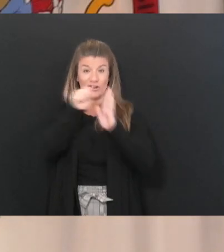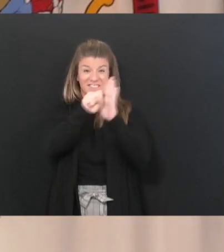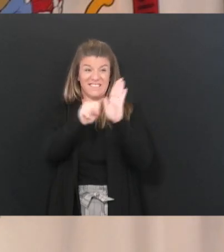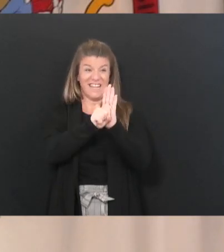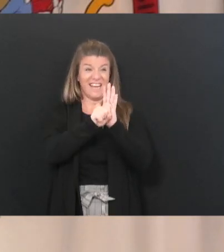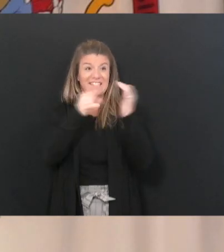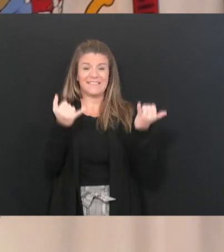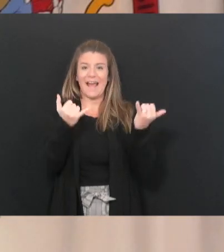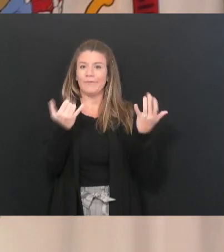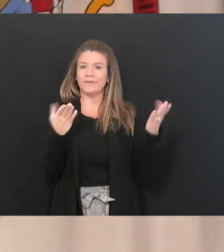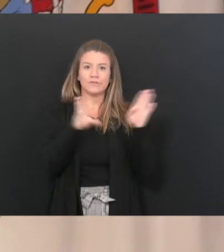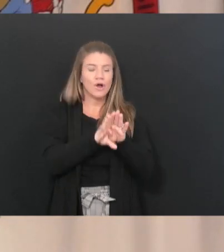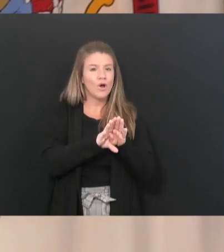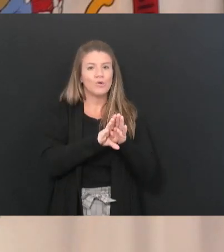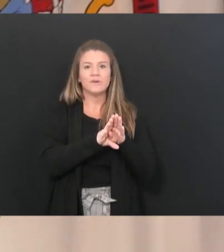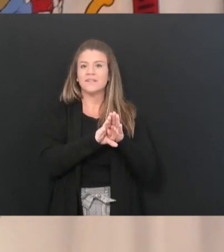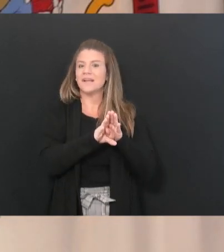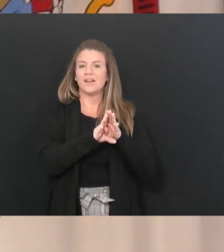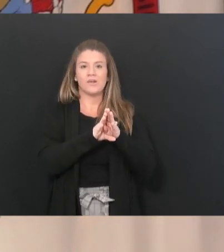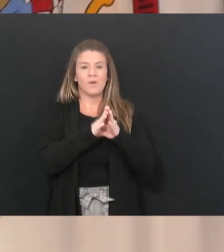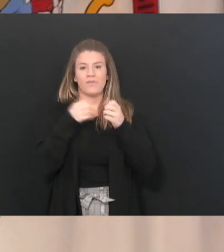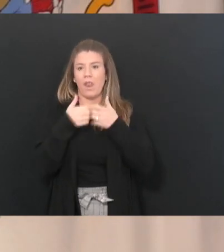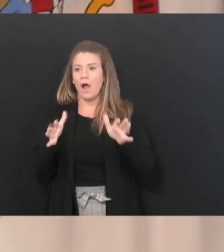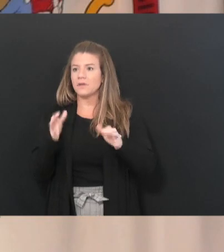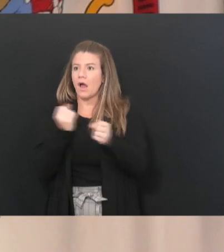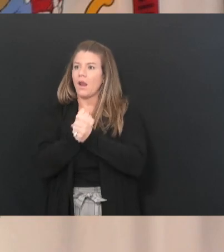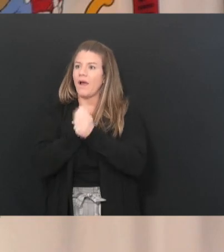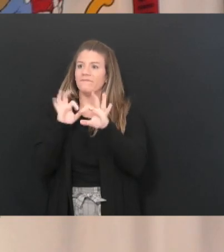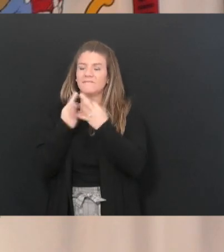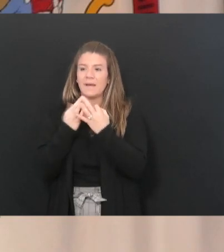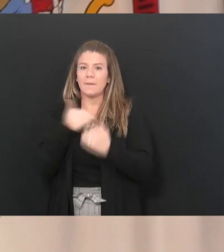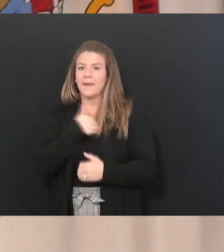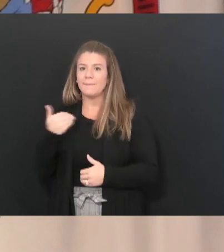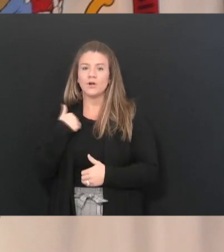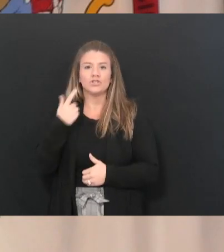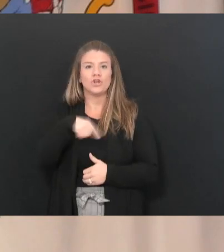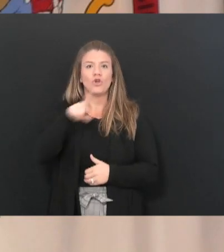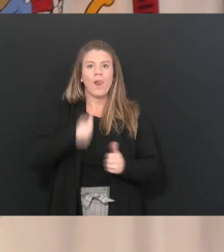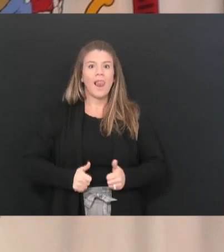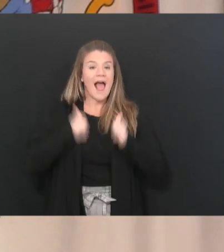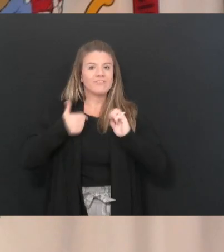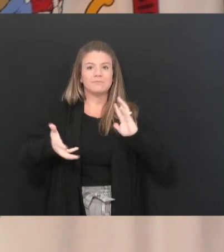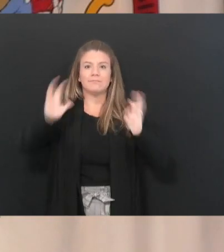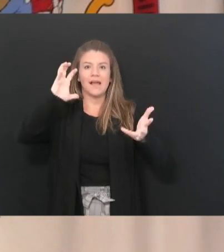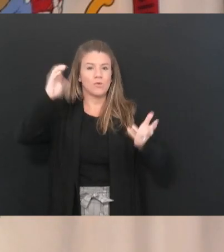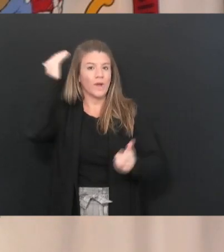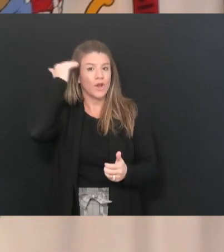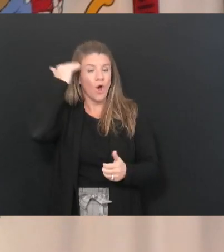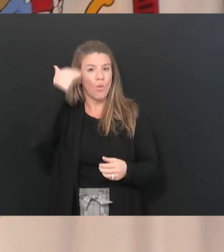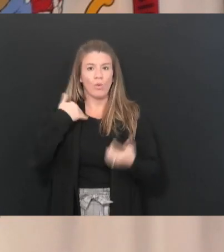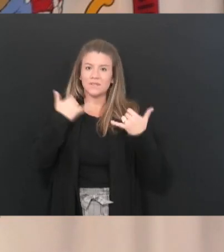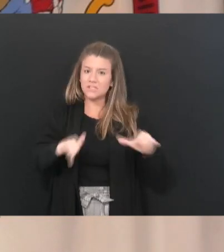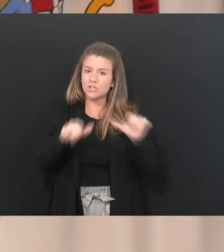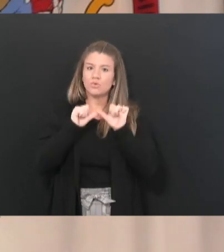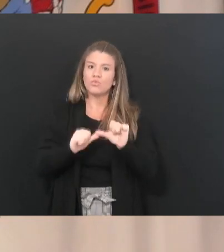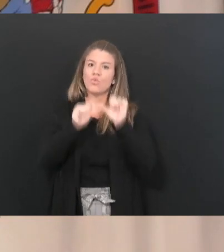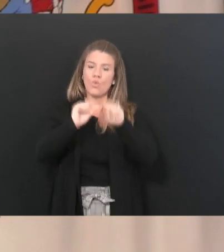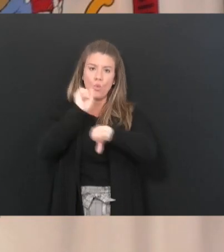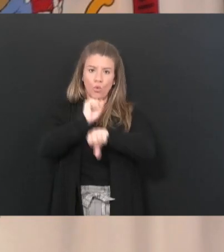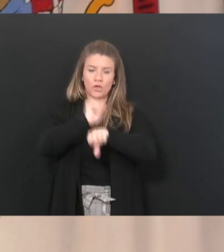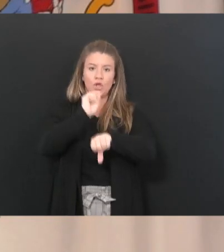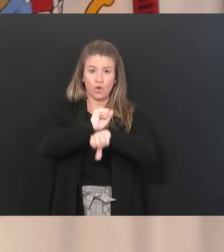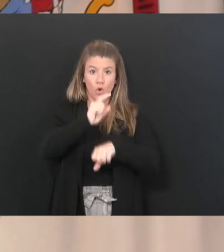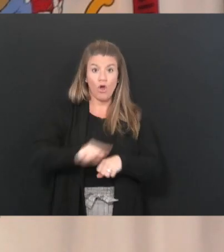inconvenienced us. We've lost loved ones and many different aspects that we're trying to contend with.